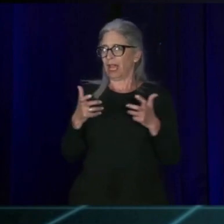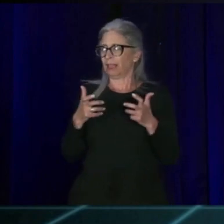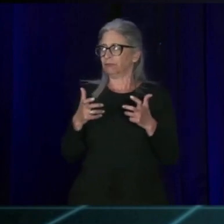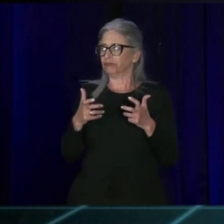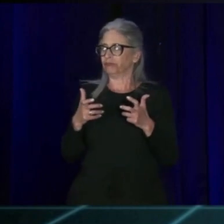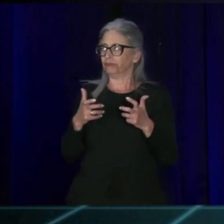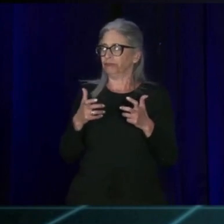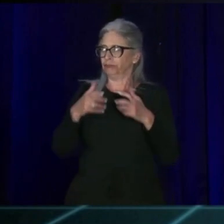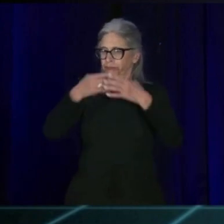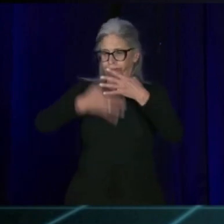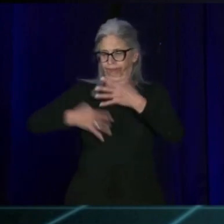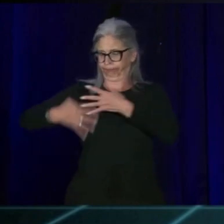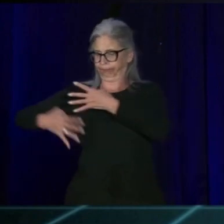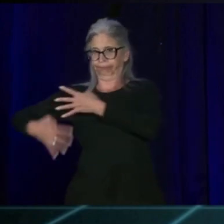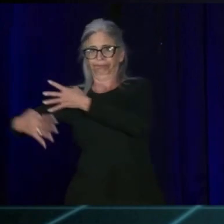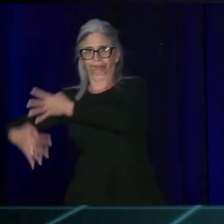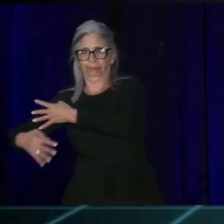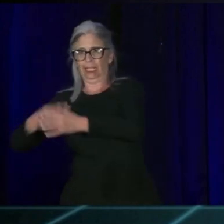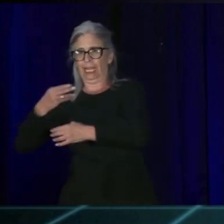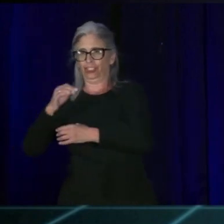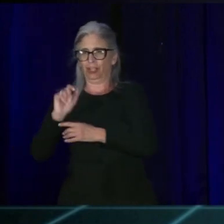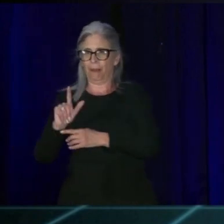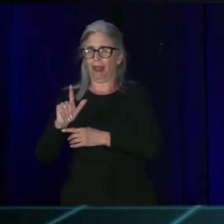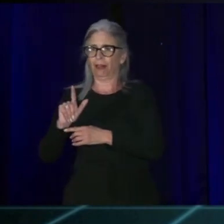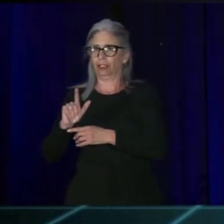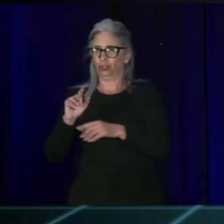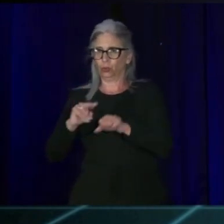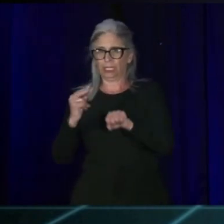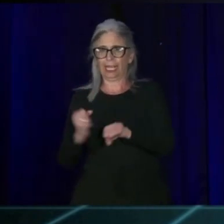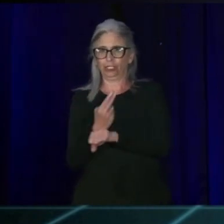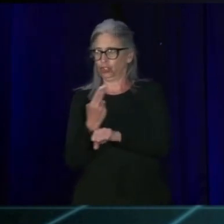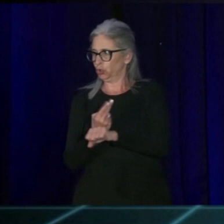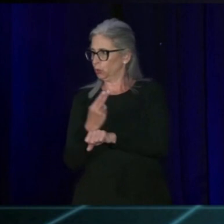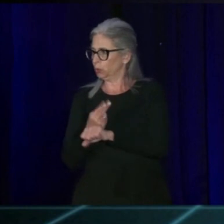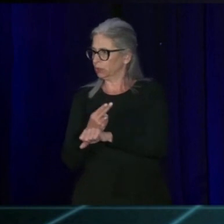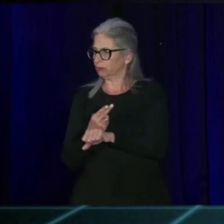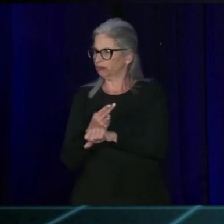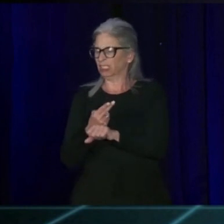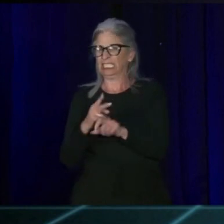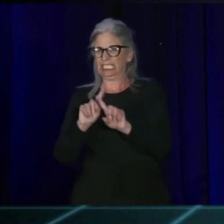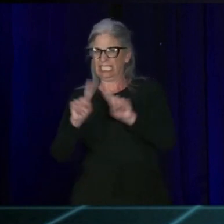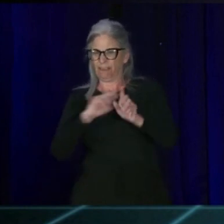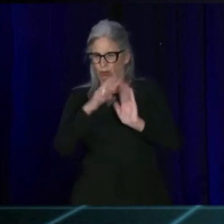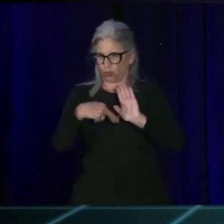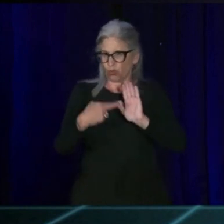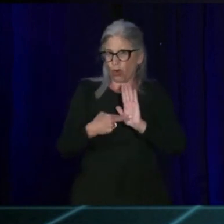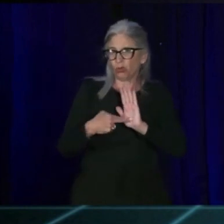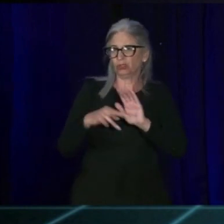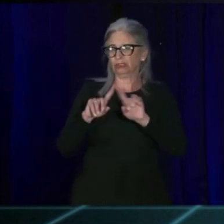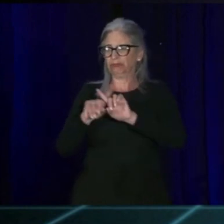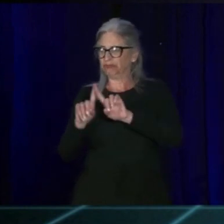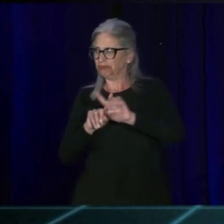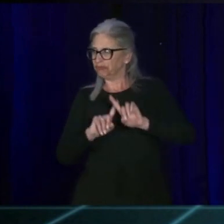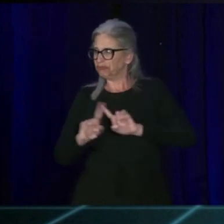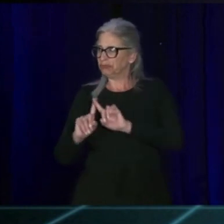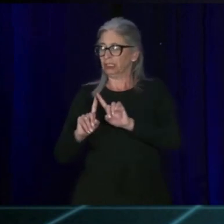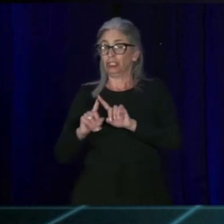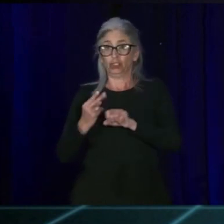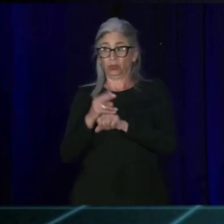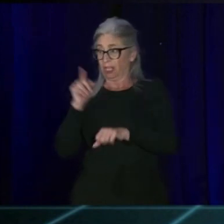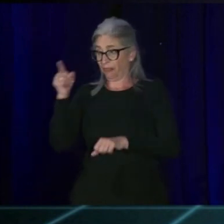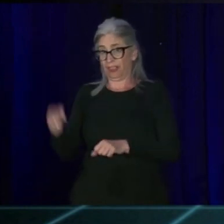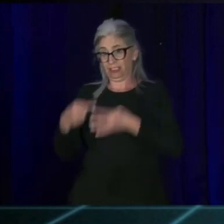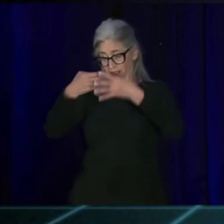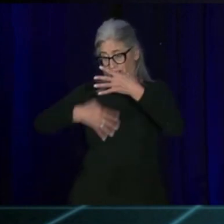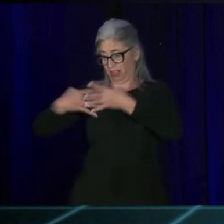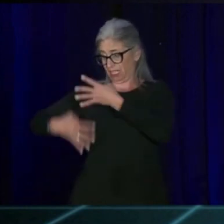more than 100 different HTML elements that we can use that come with built-in semantics, different roles, states, and other attributes. And by using them, we can make our code